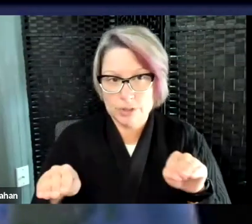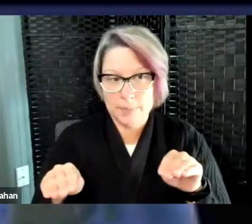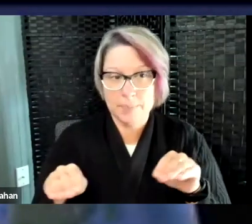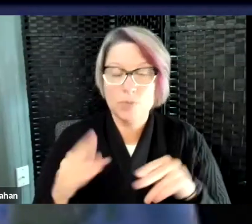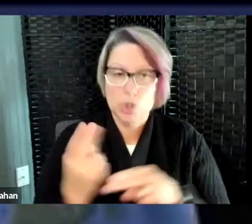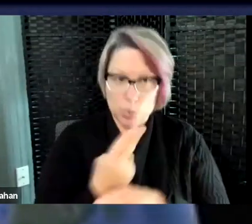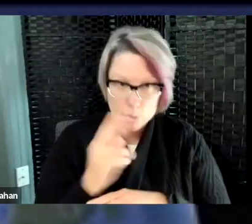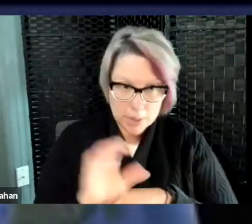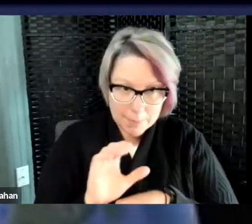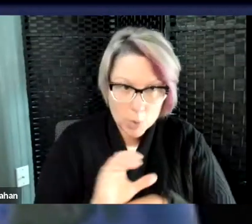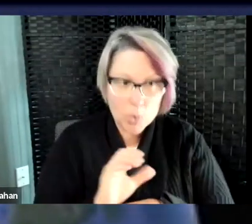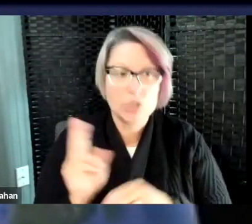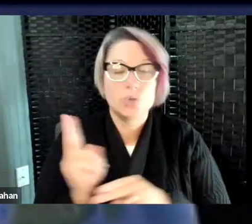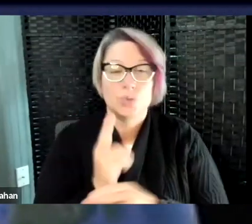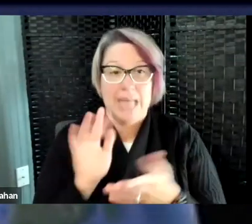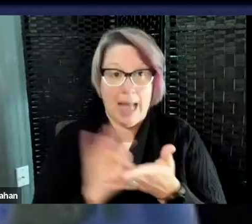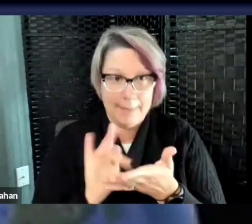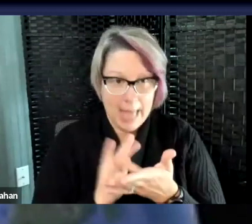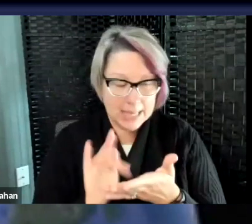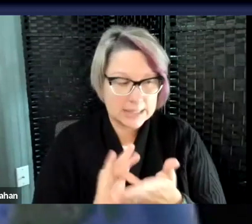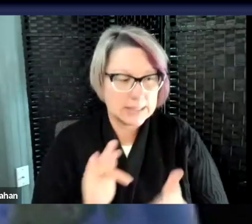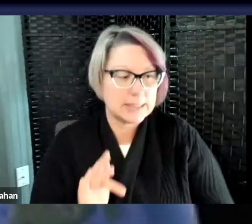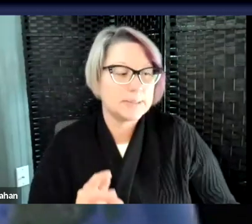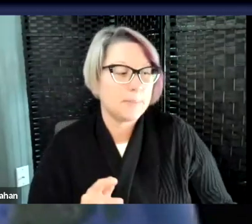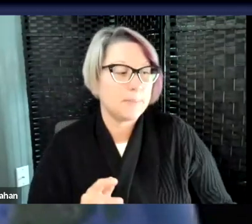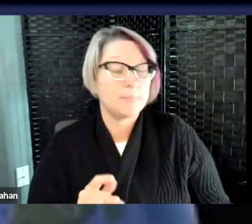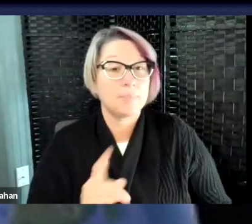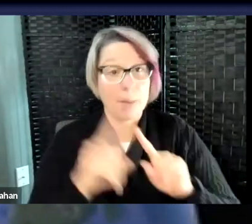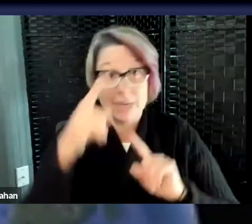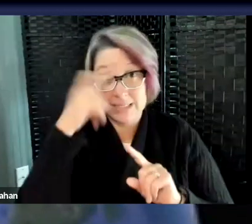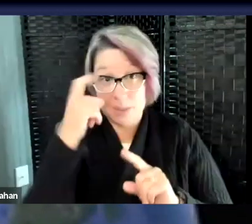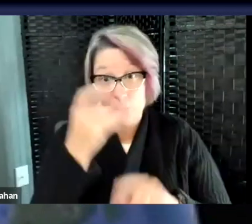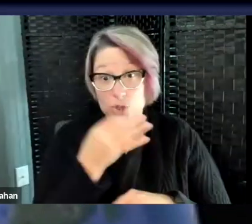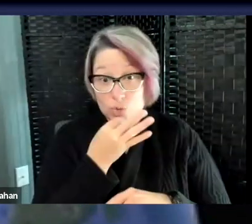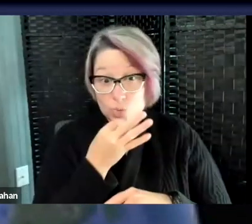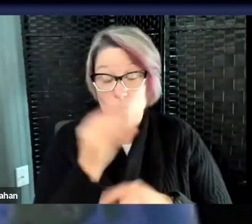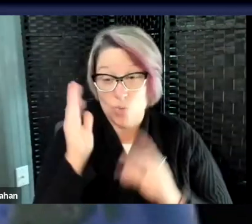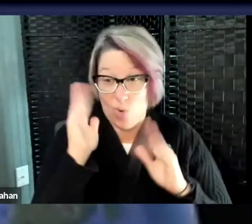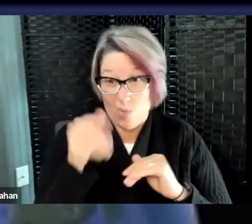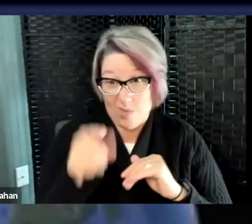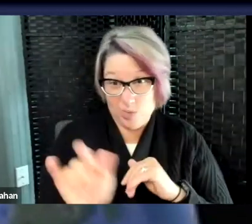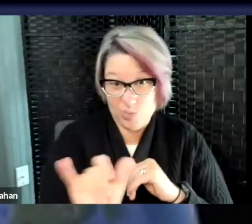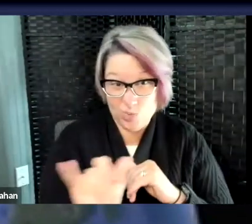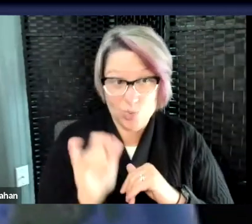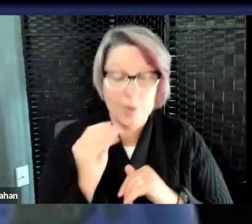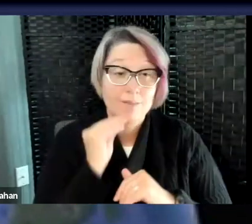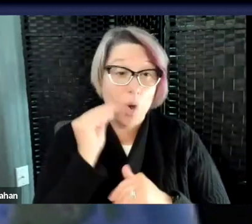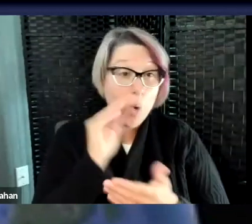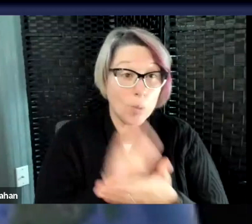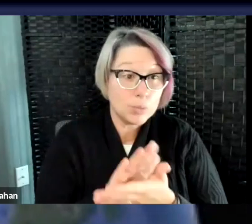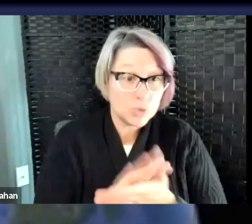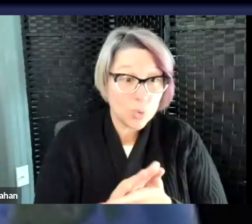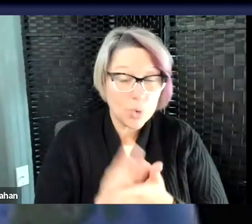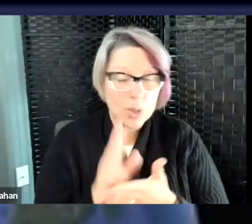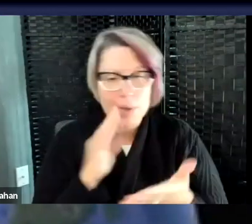computers, who use iPads. And but summer's about to start for us, and hopefully it is for you. Maybe if you're homeschooling, you're going to keep on